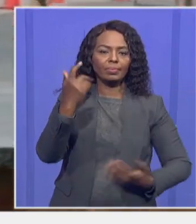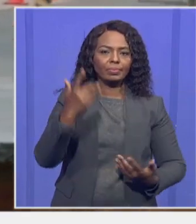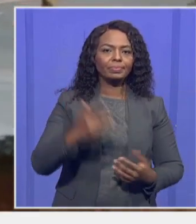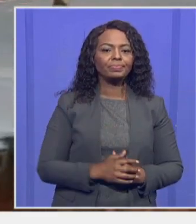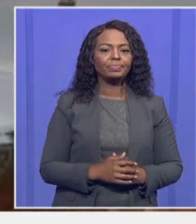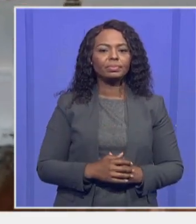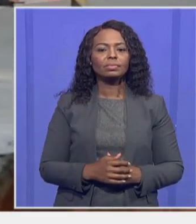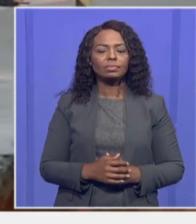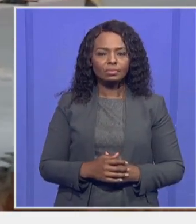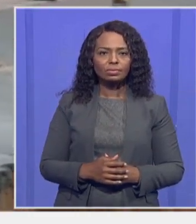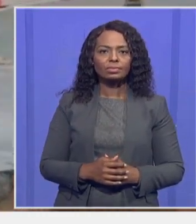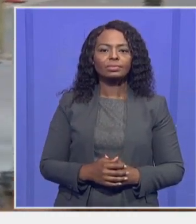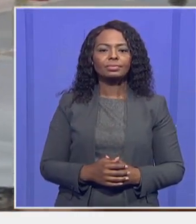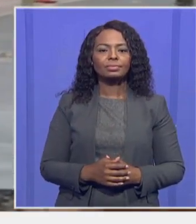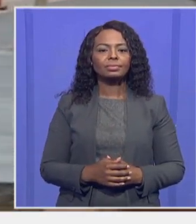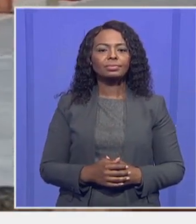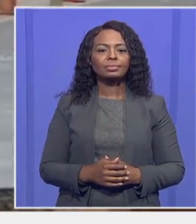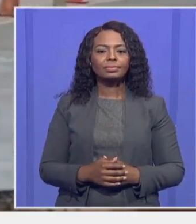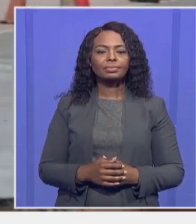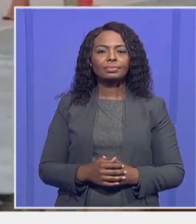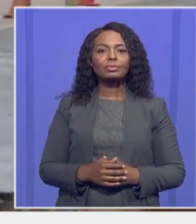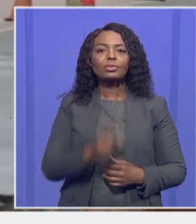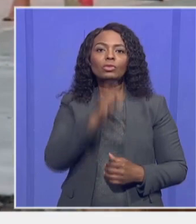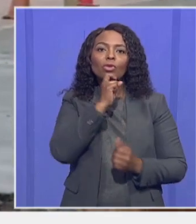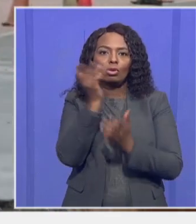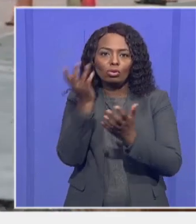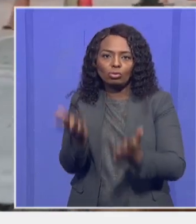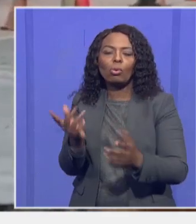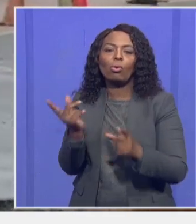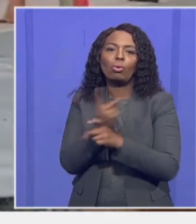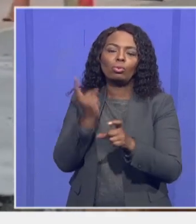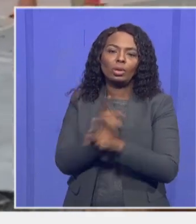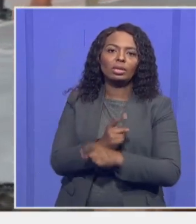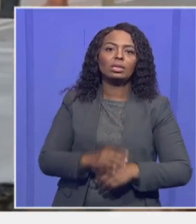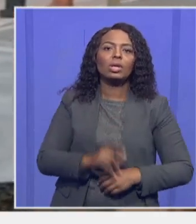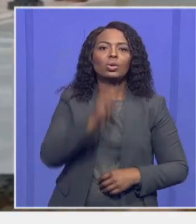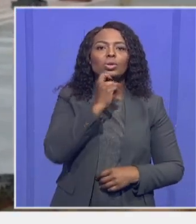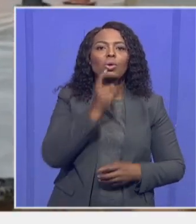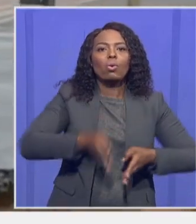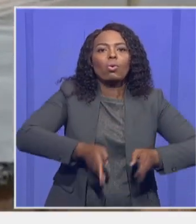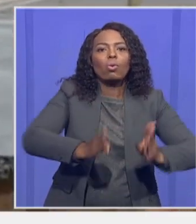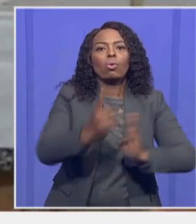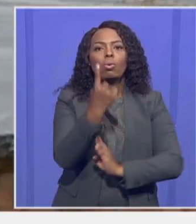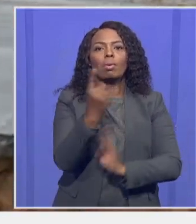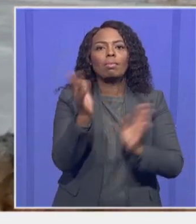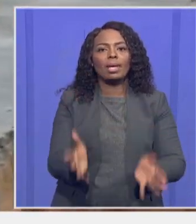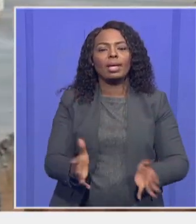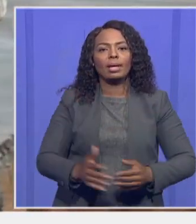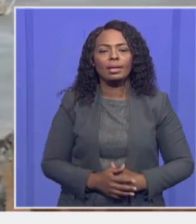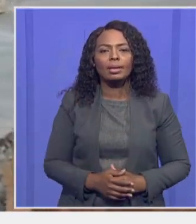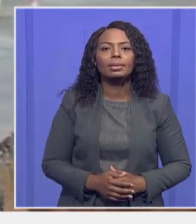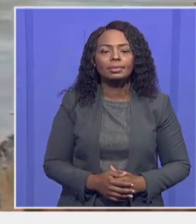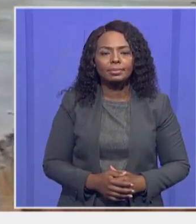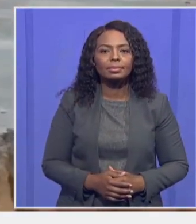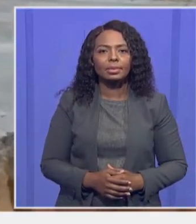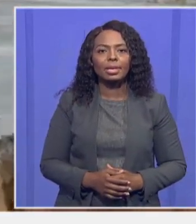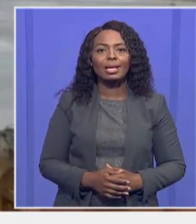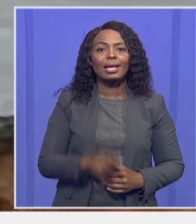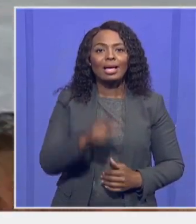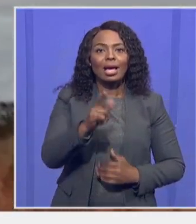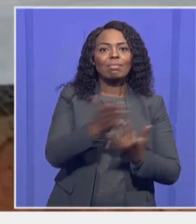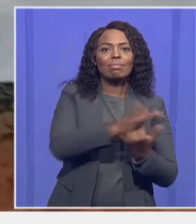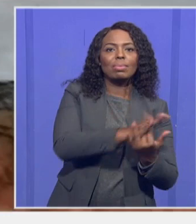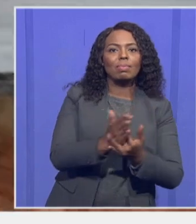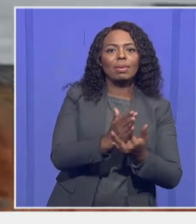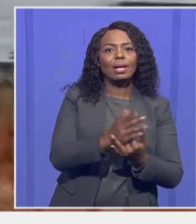just opened for them to pass. But otherwise, this is one of the busiest roads connecting Nelspruit, Mpumalanga